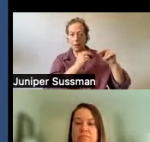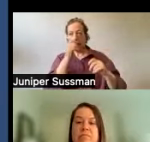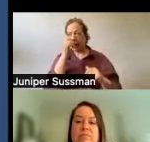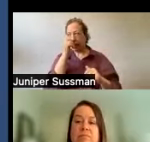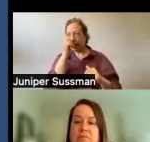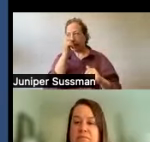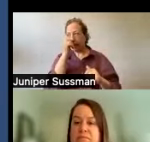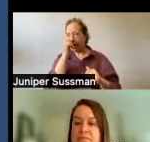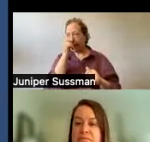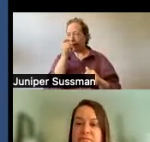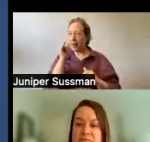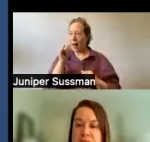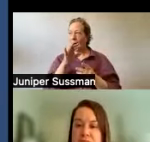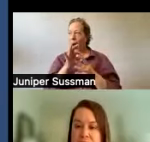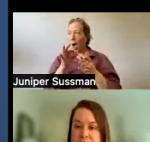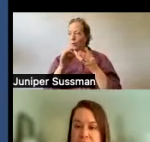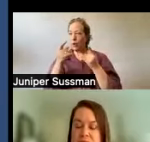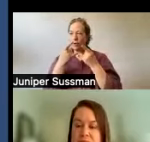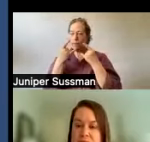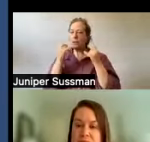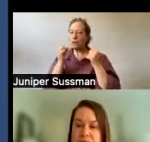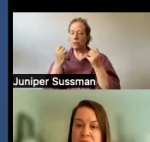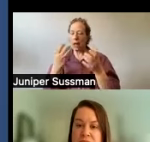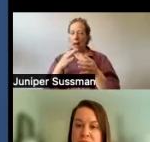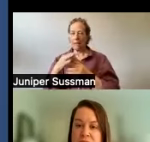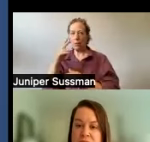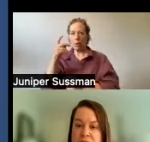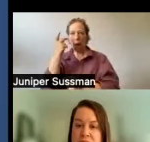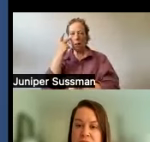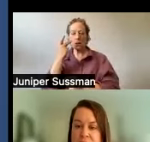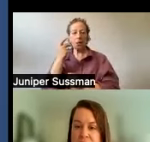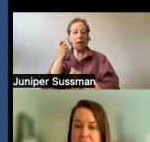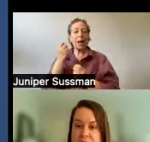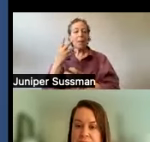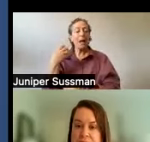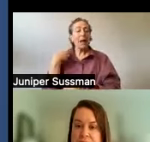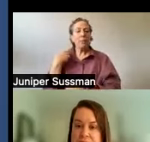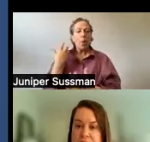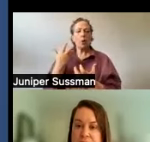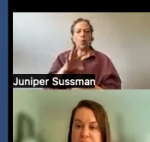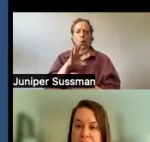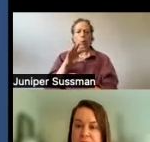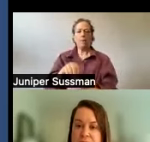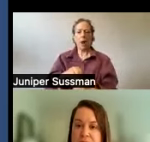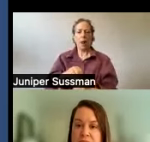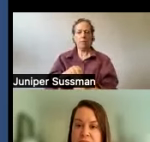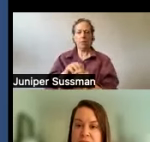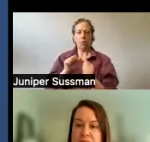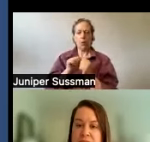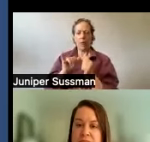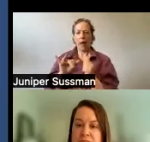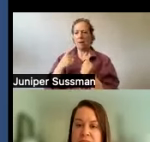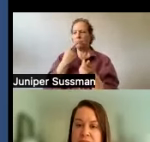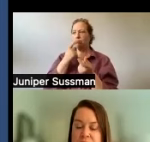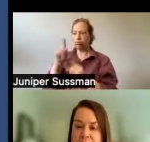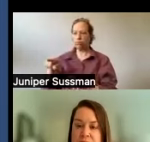so politicized, like I think a lot of employers who don't want to get into that and then tell their employees to wear masks, then